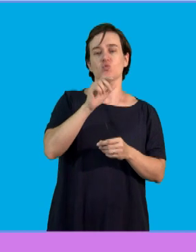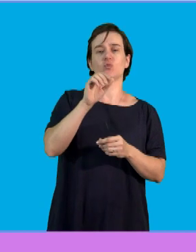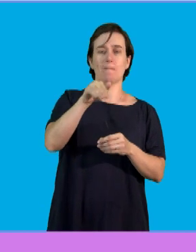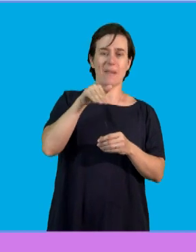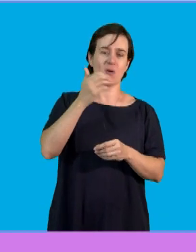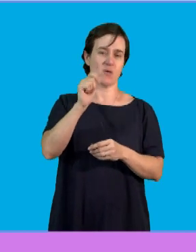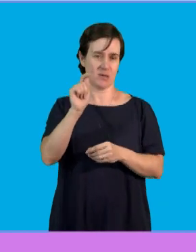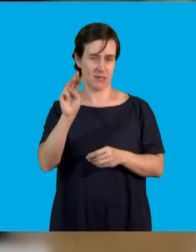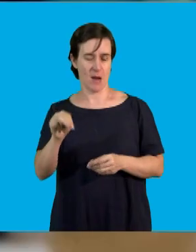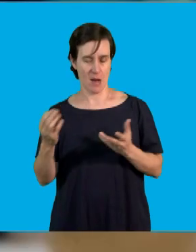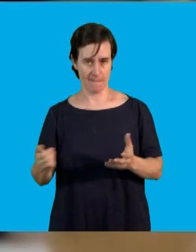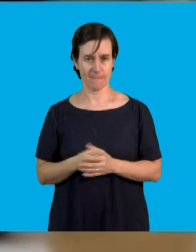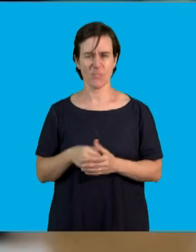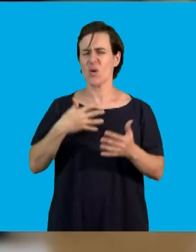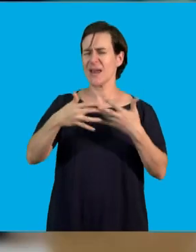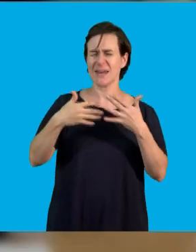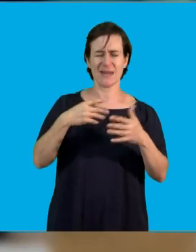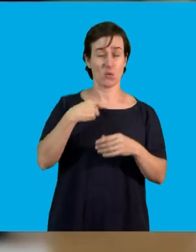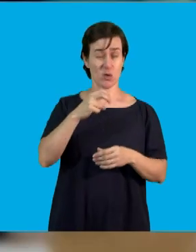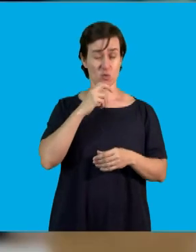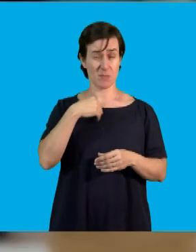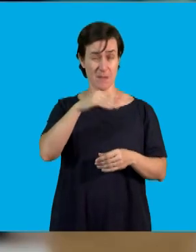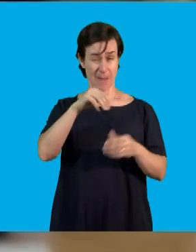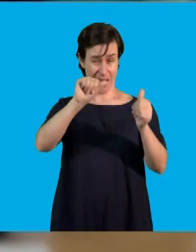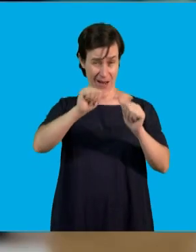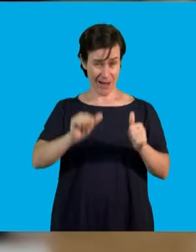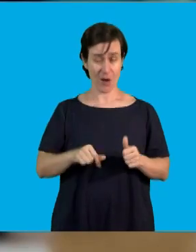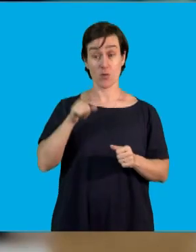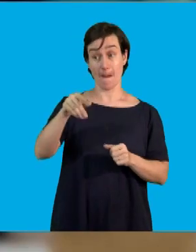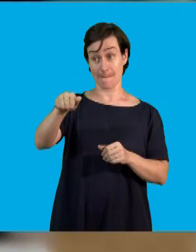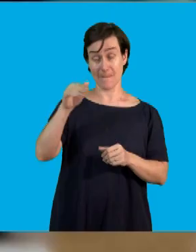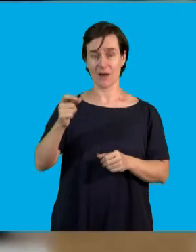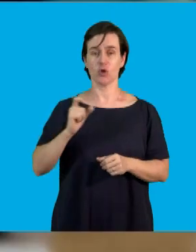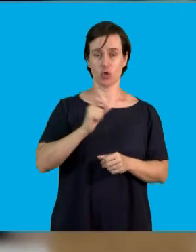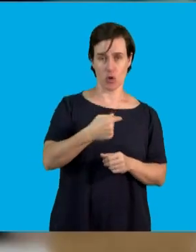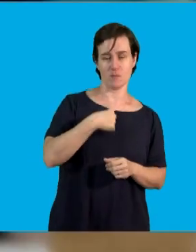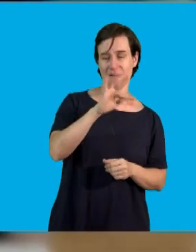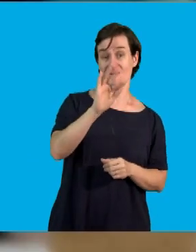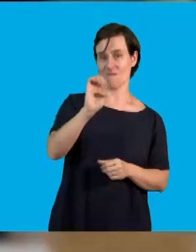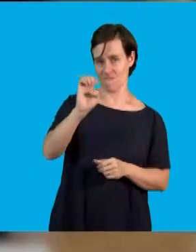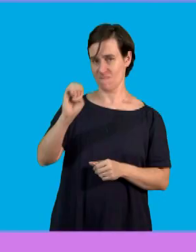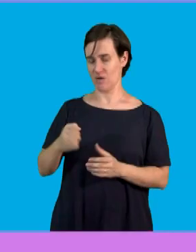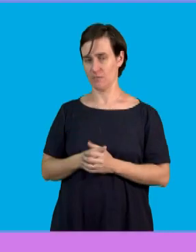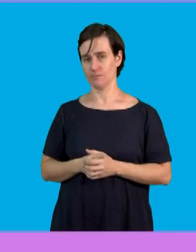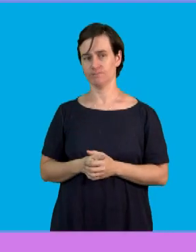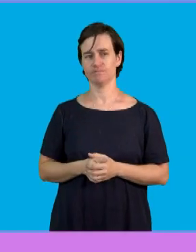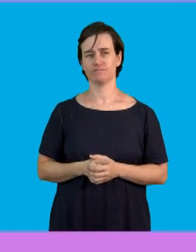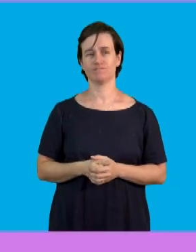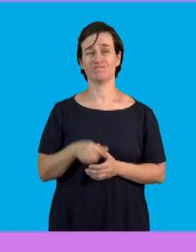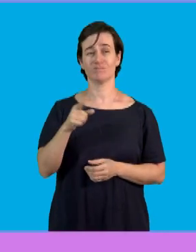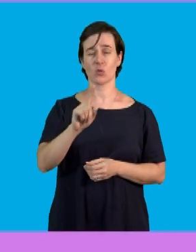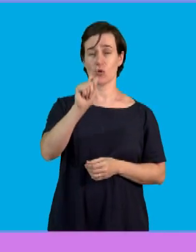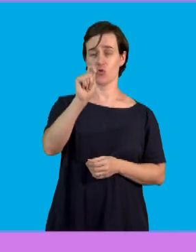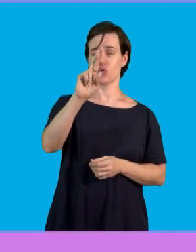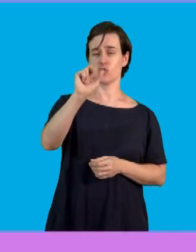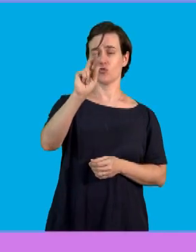every activity that will be happening in your bank account, there'll be a fee to be paid. And we also have our term, which is